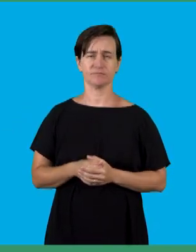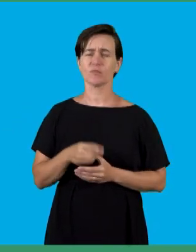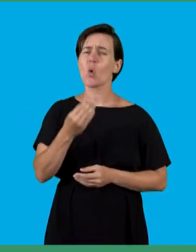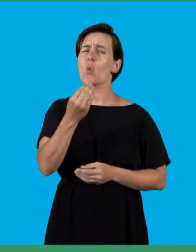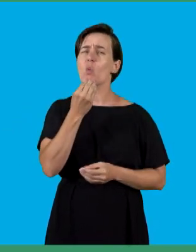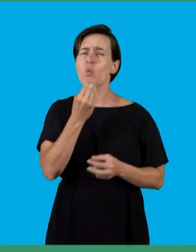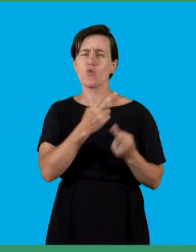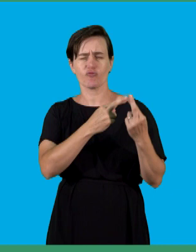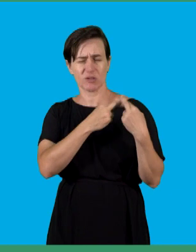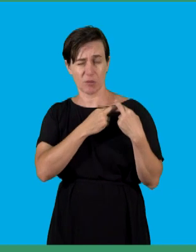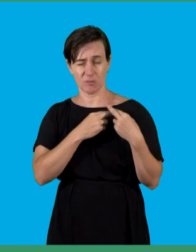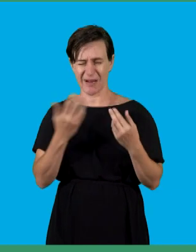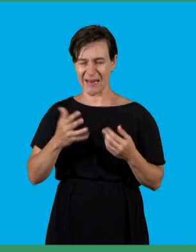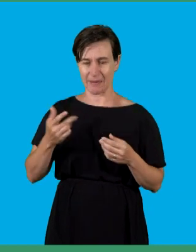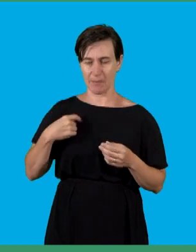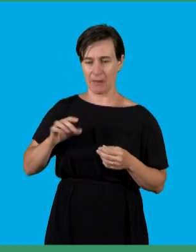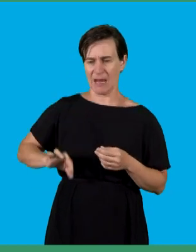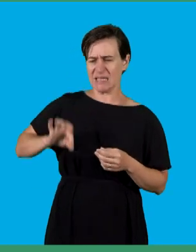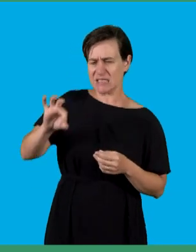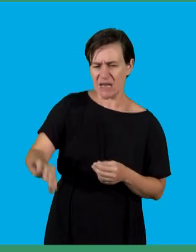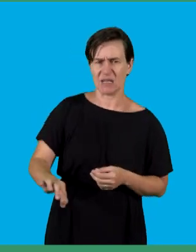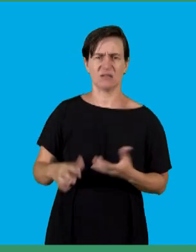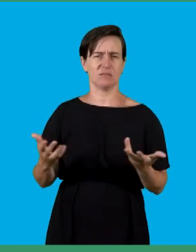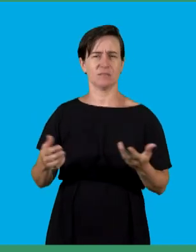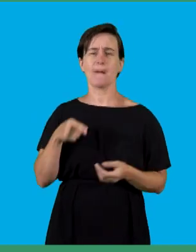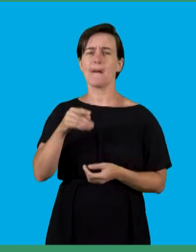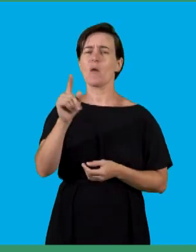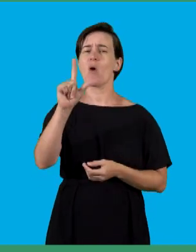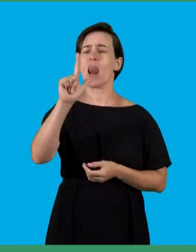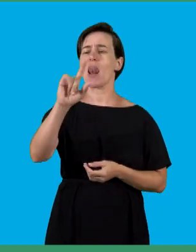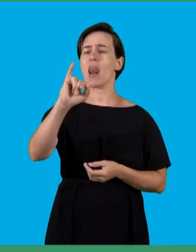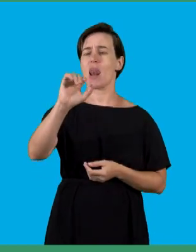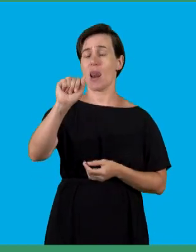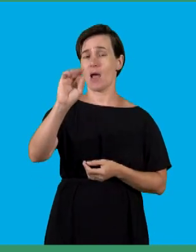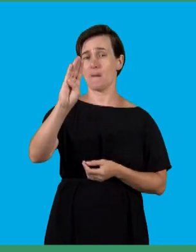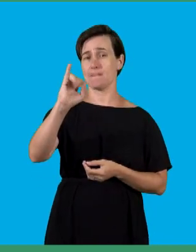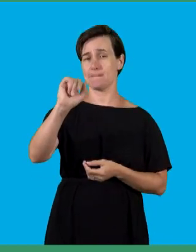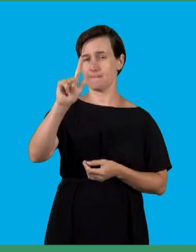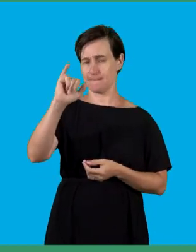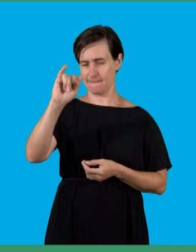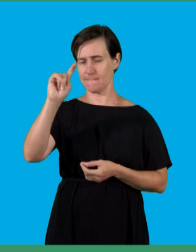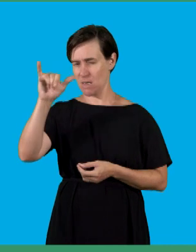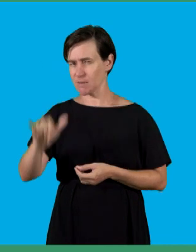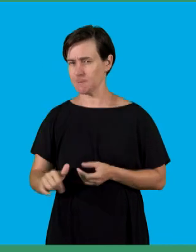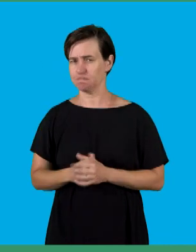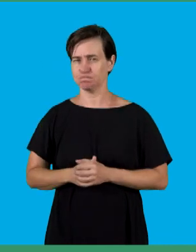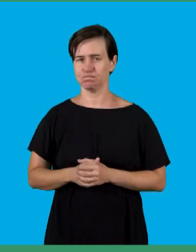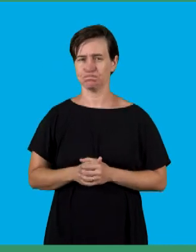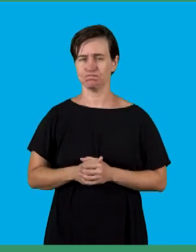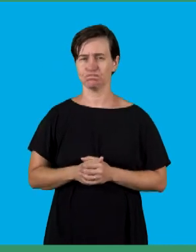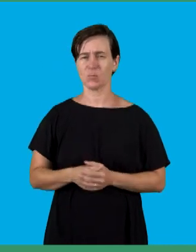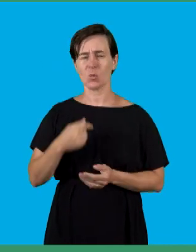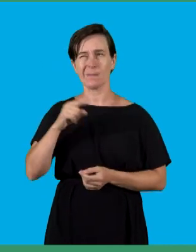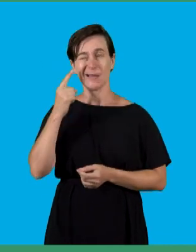Who is responsible for any debts made by the business? We look at liability. You also have to consider